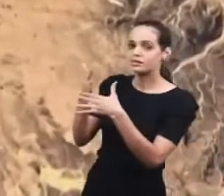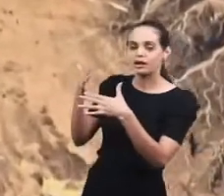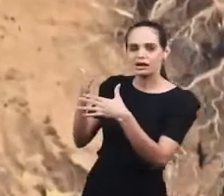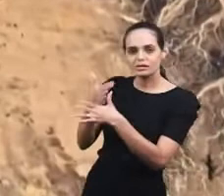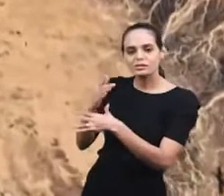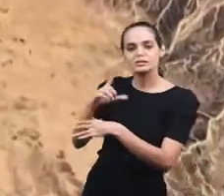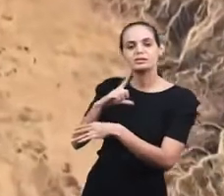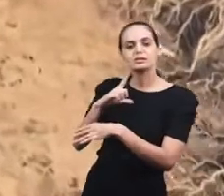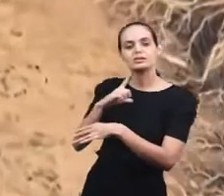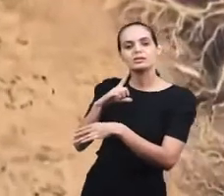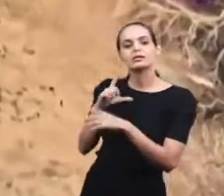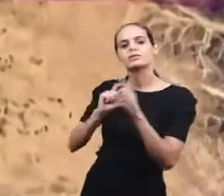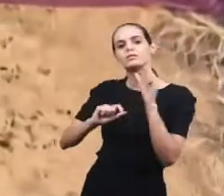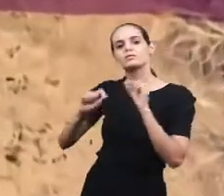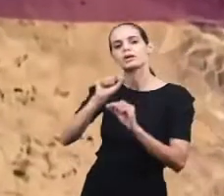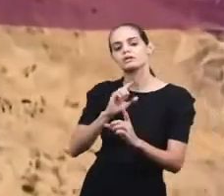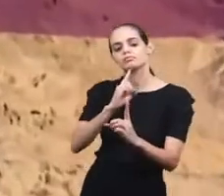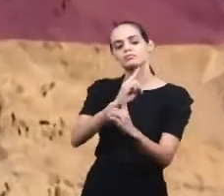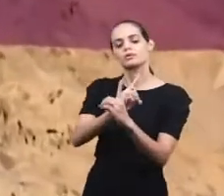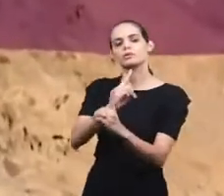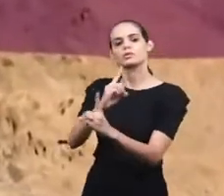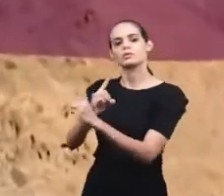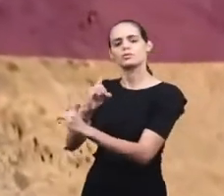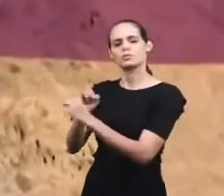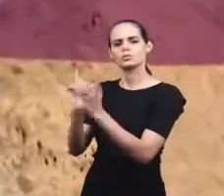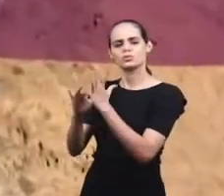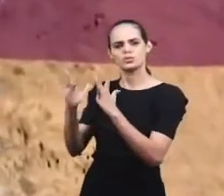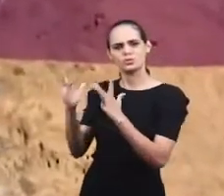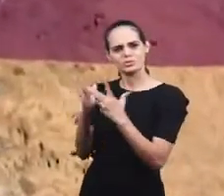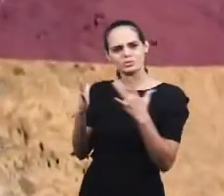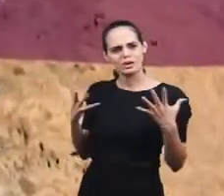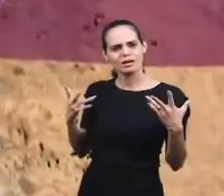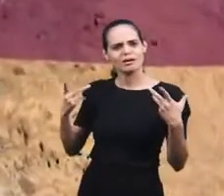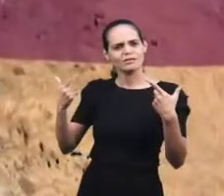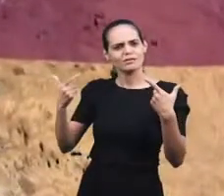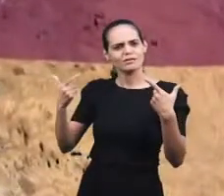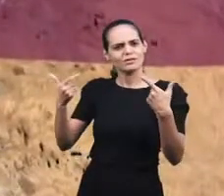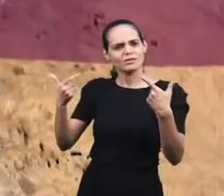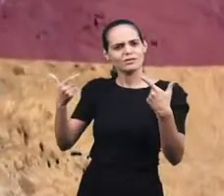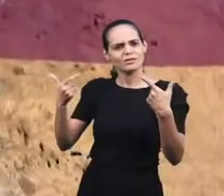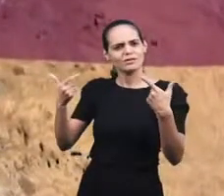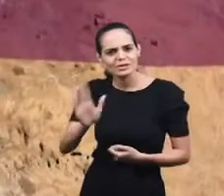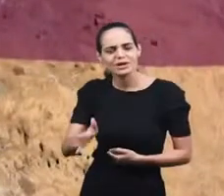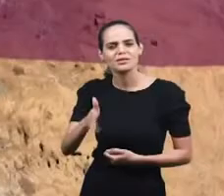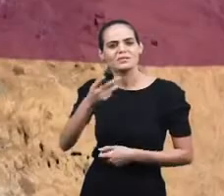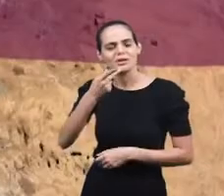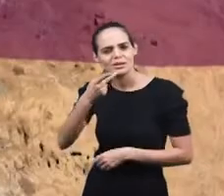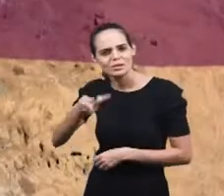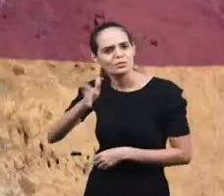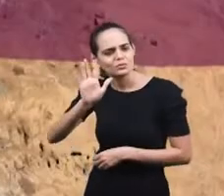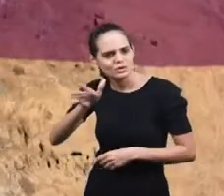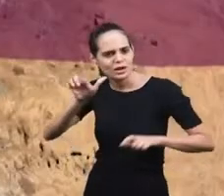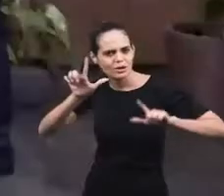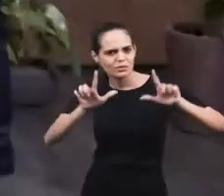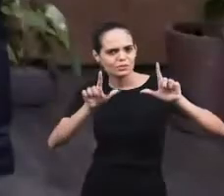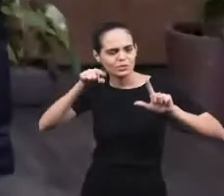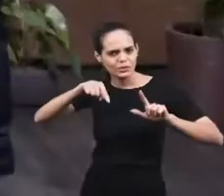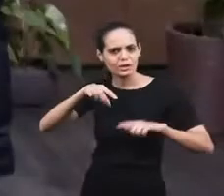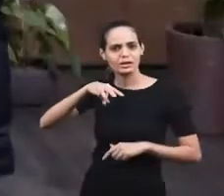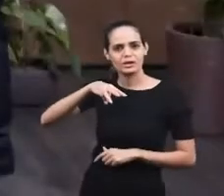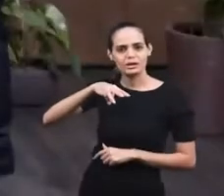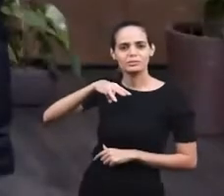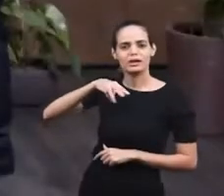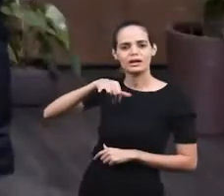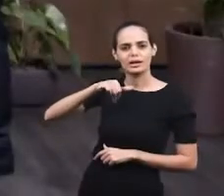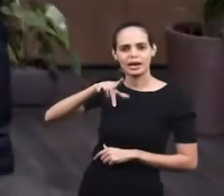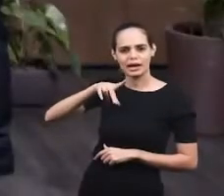cities, places of encounters with the Lord Jesus, remarkable encounters. And we have